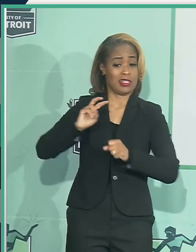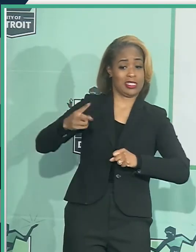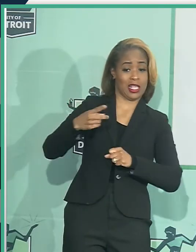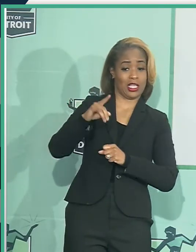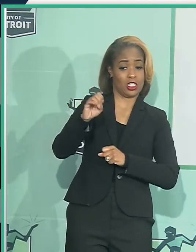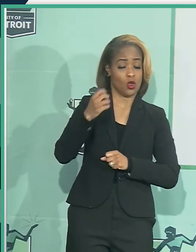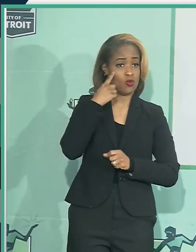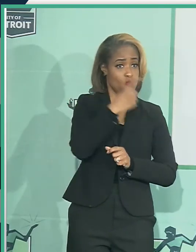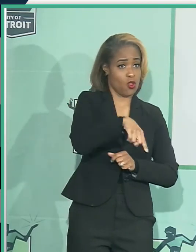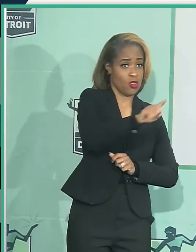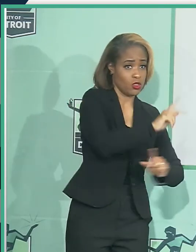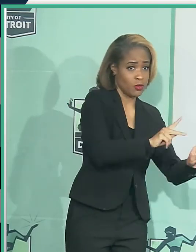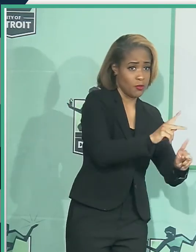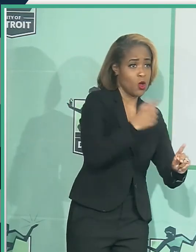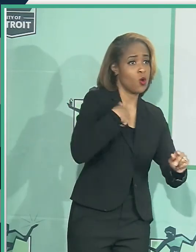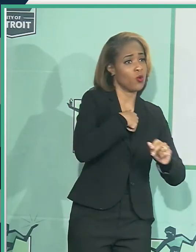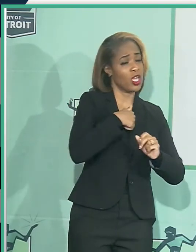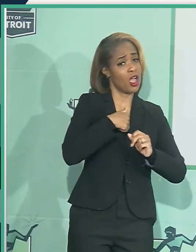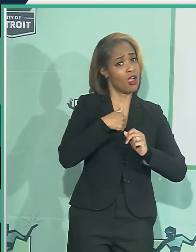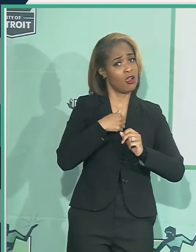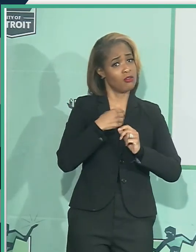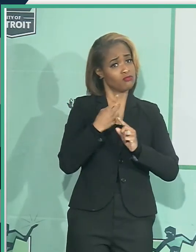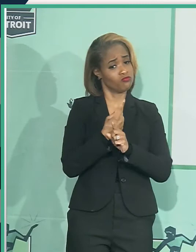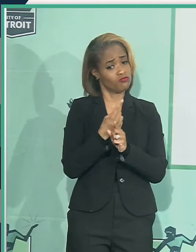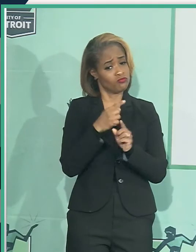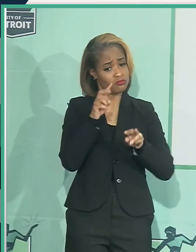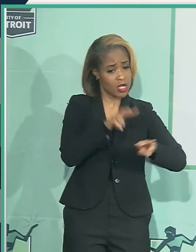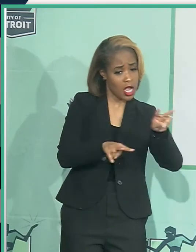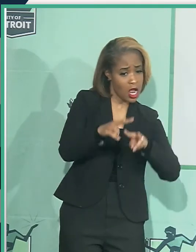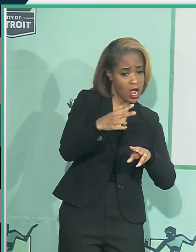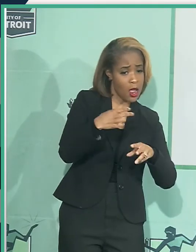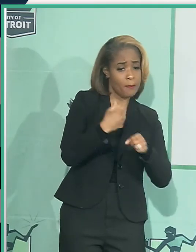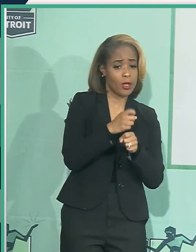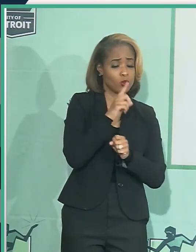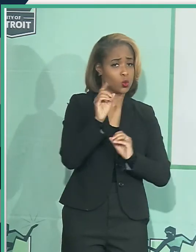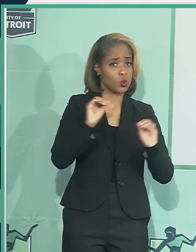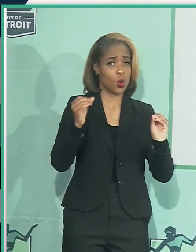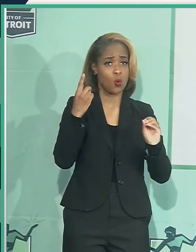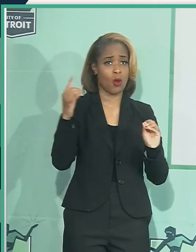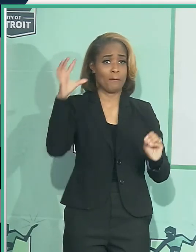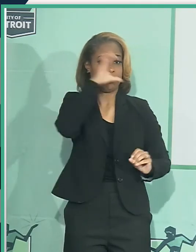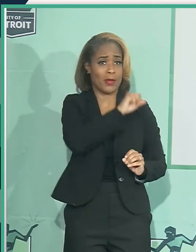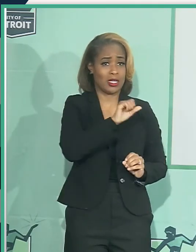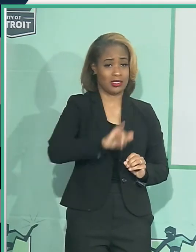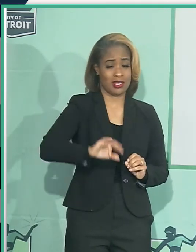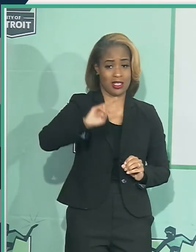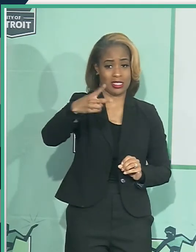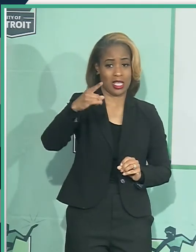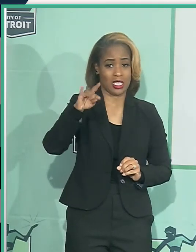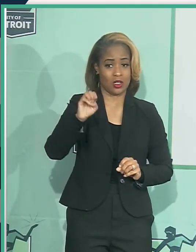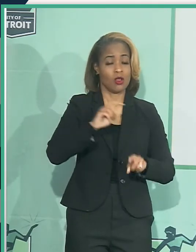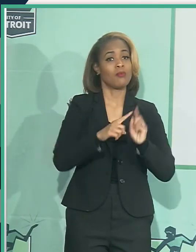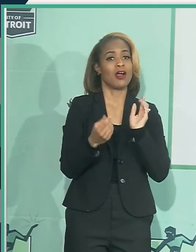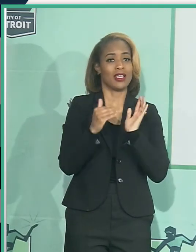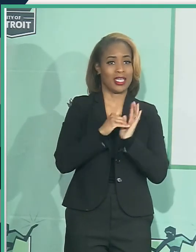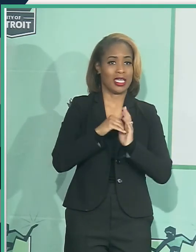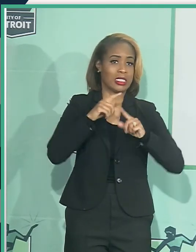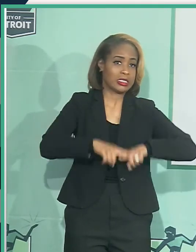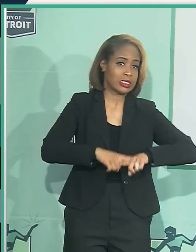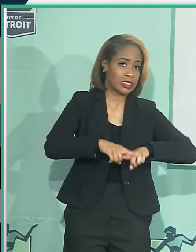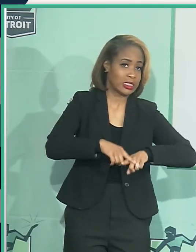are accurately monitoring to make sure that no one misses their second dose. But again, it really is based upon